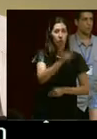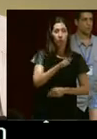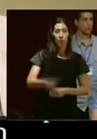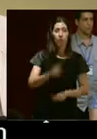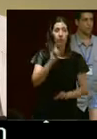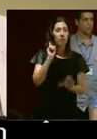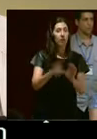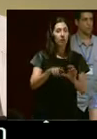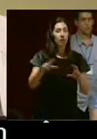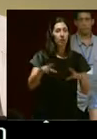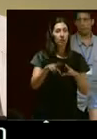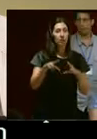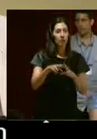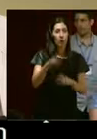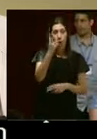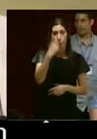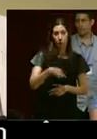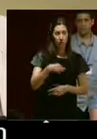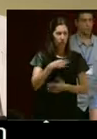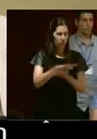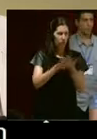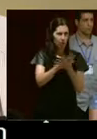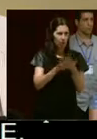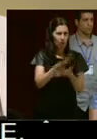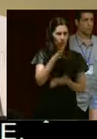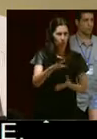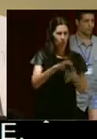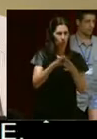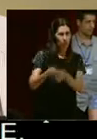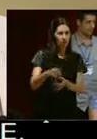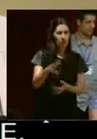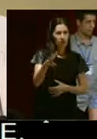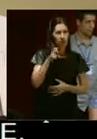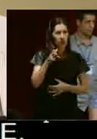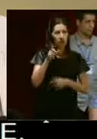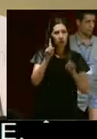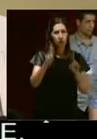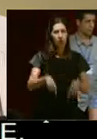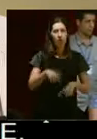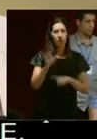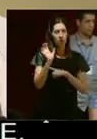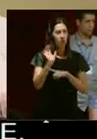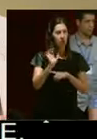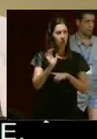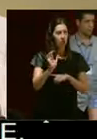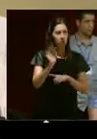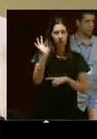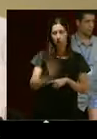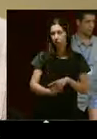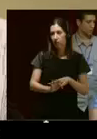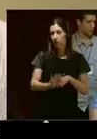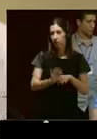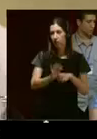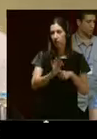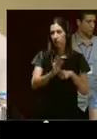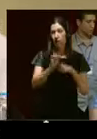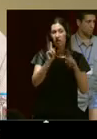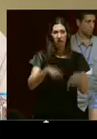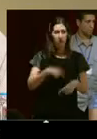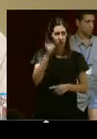were mentioning will always be offered to people who are members of ENG, and I'm talking about rights